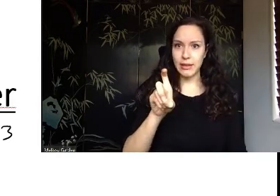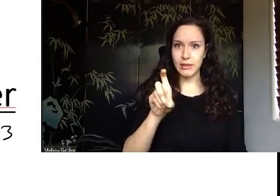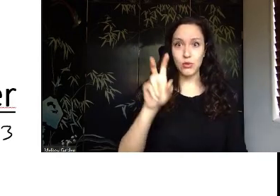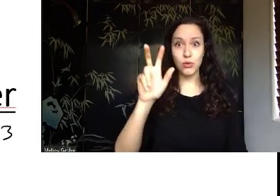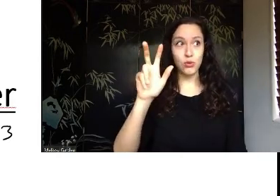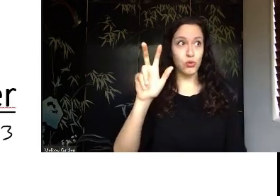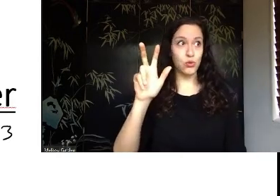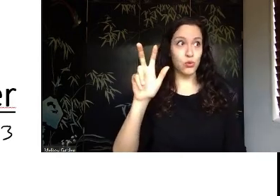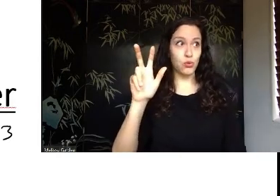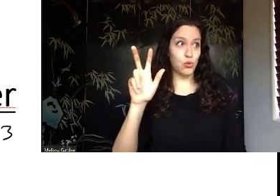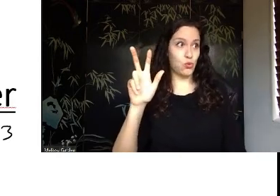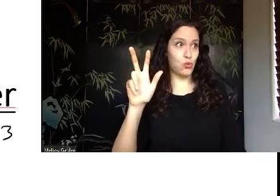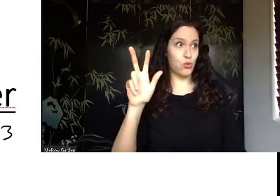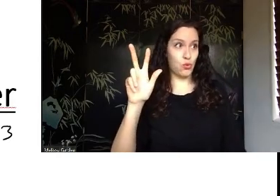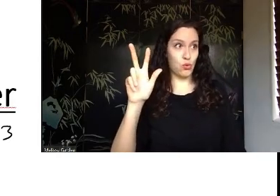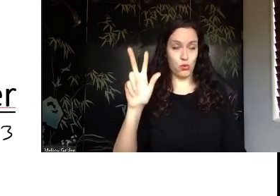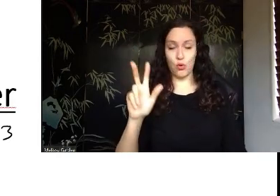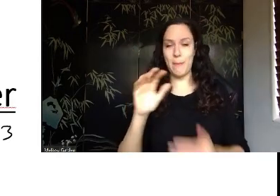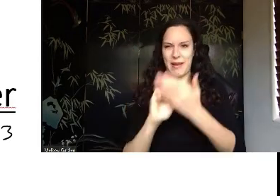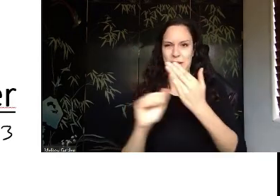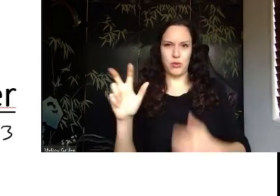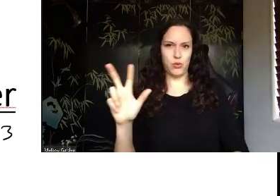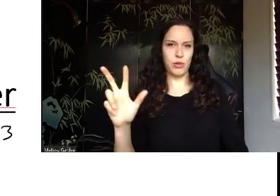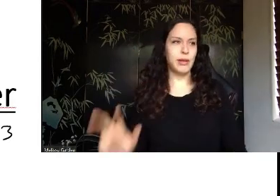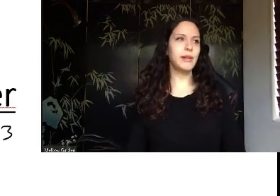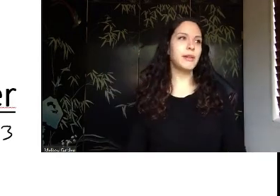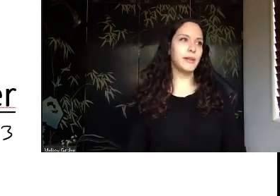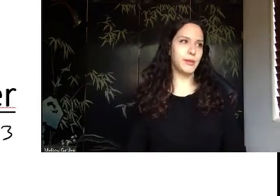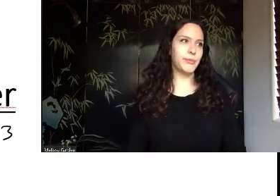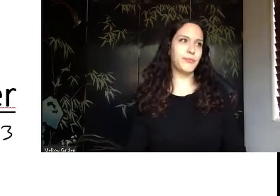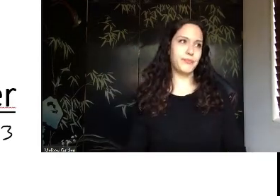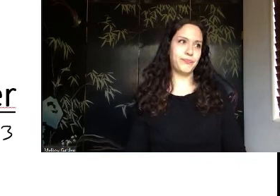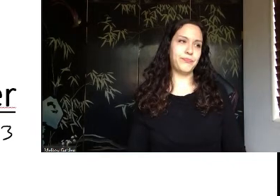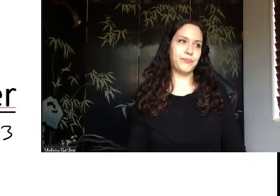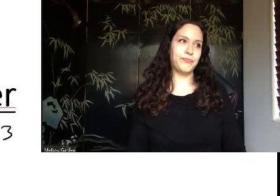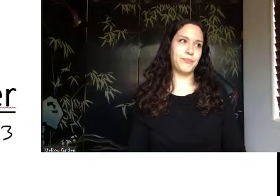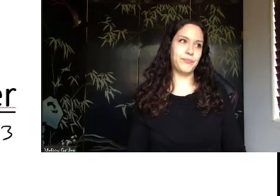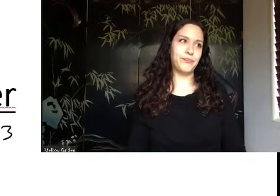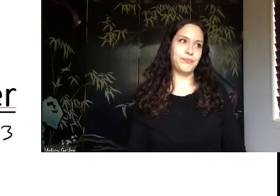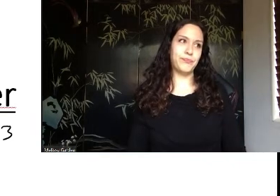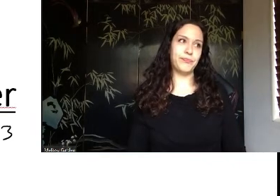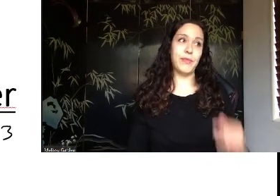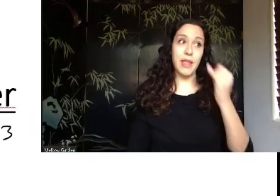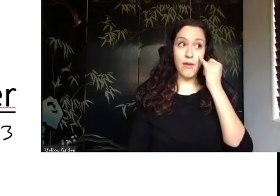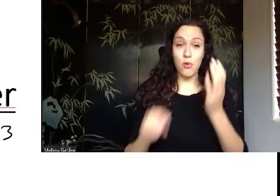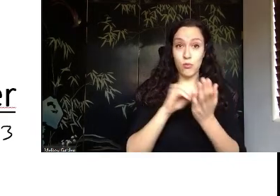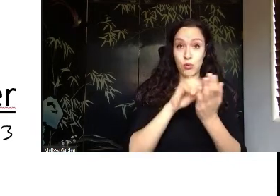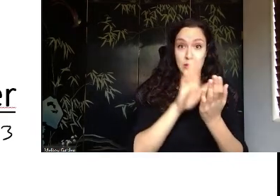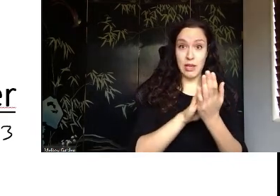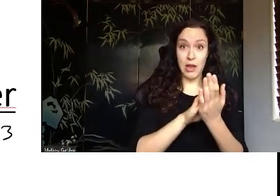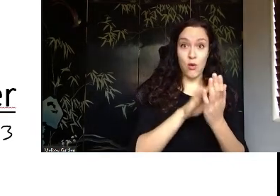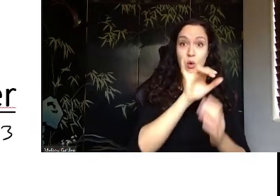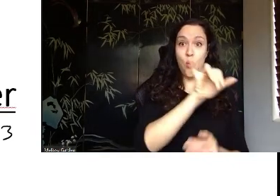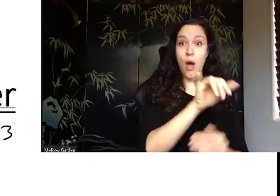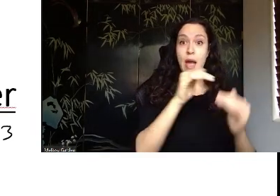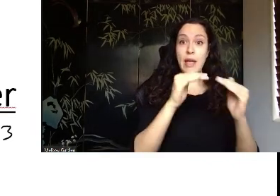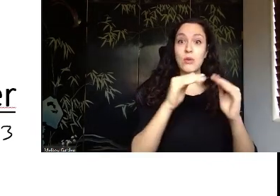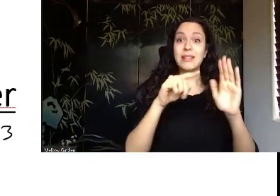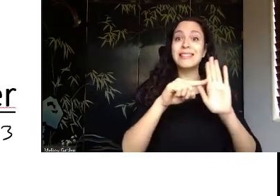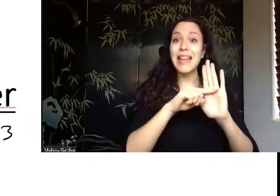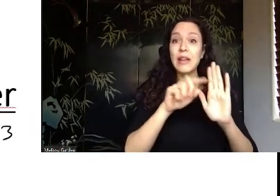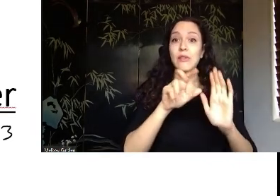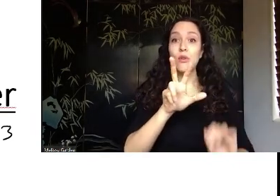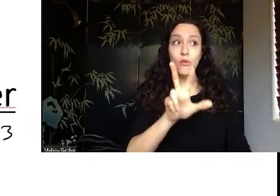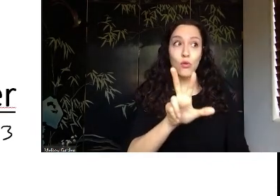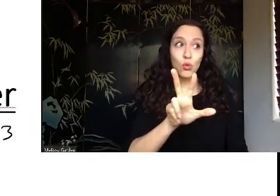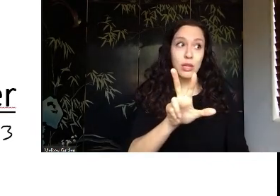x to the 1, so to the first power. If I write y equals negative 3x plus 2, this